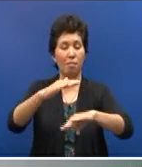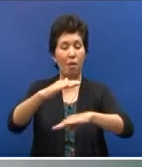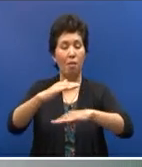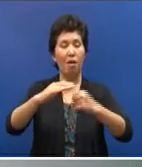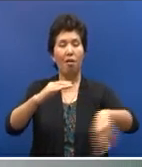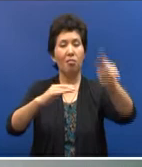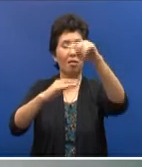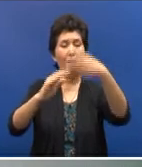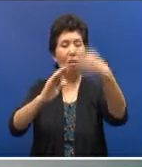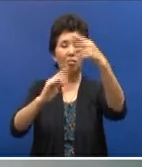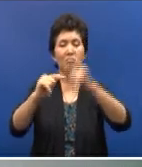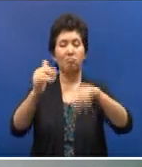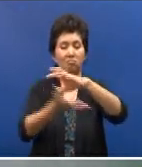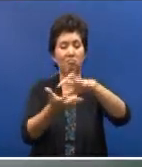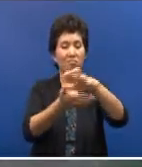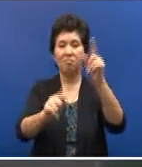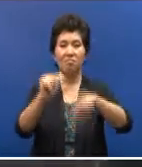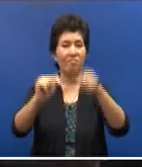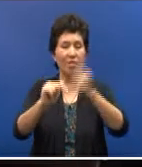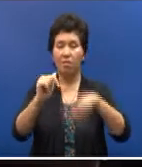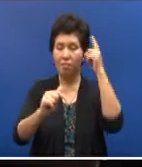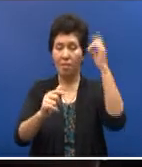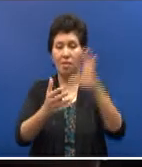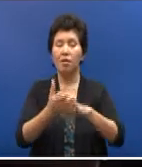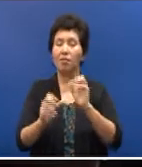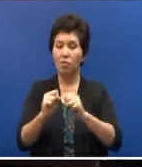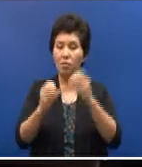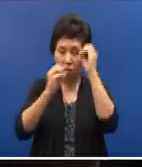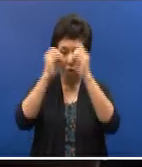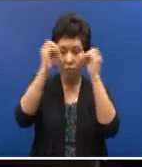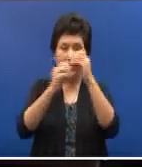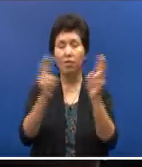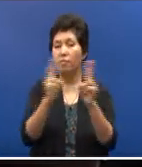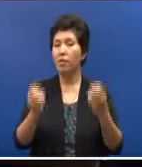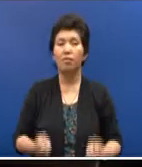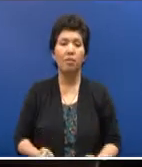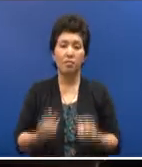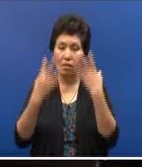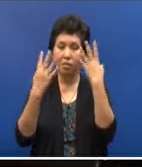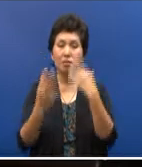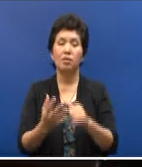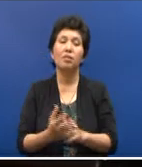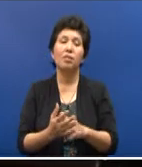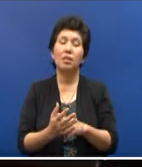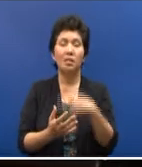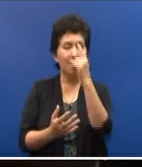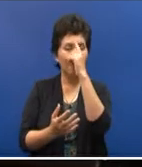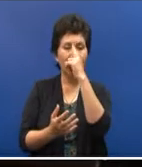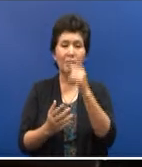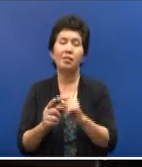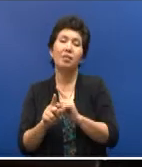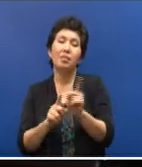or intermarry. Okay, so I believe that you observe very much in the Hindustan's movies, right,